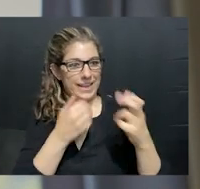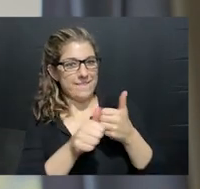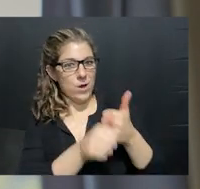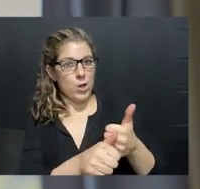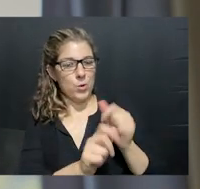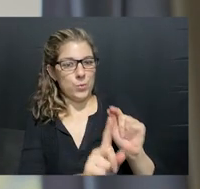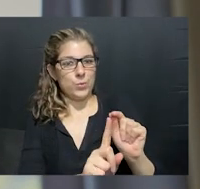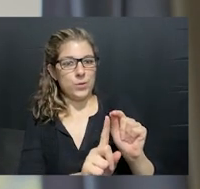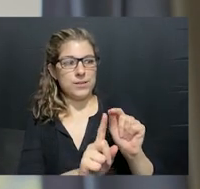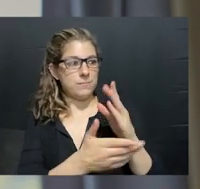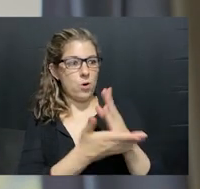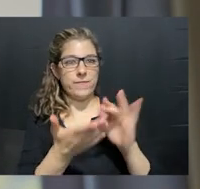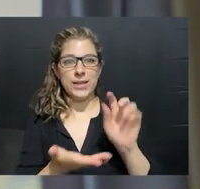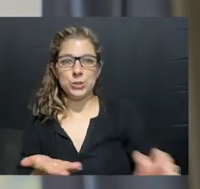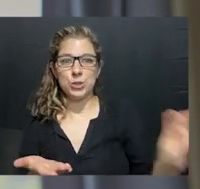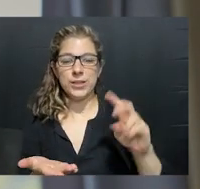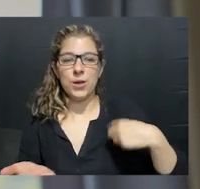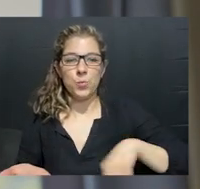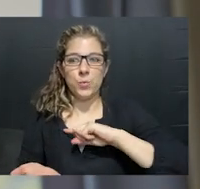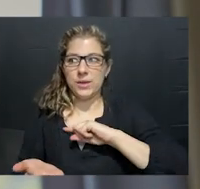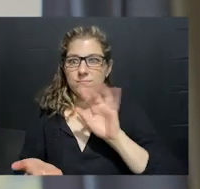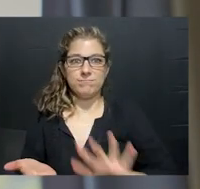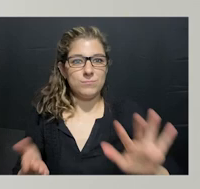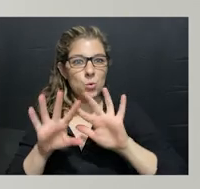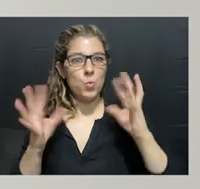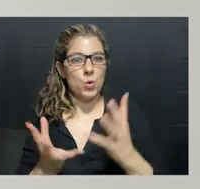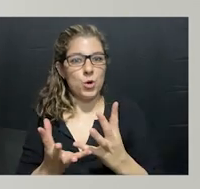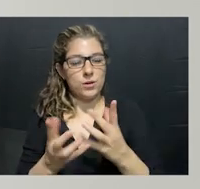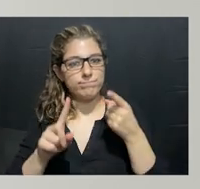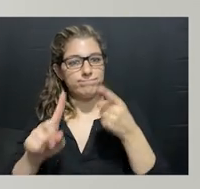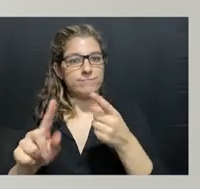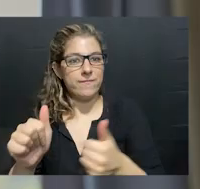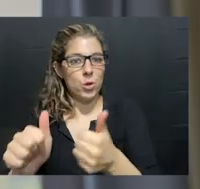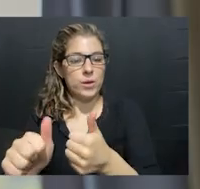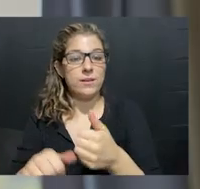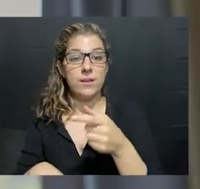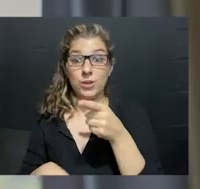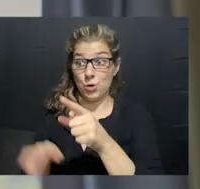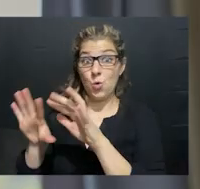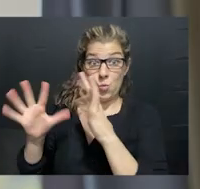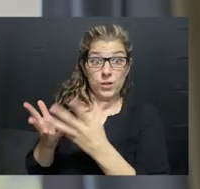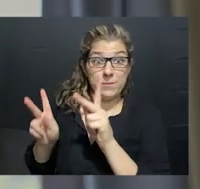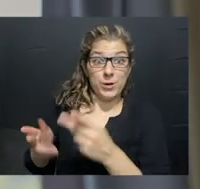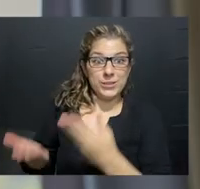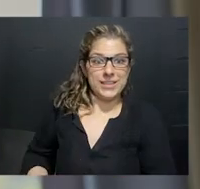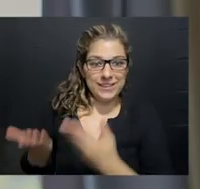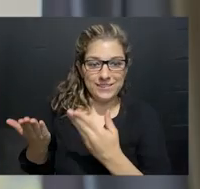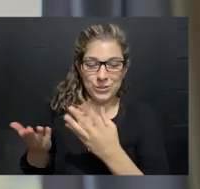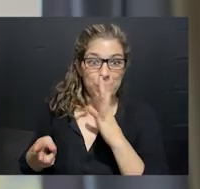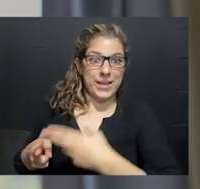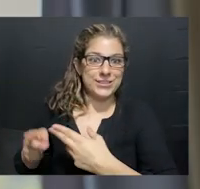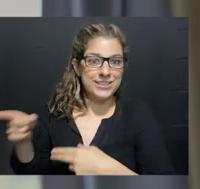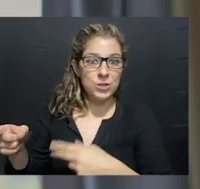followed as part of the journey that we throughout the world are endeavoring to follow. And you're a worldly figure. As you